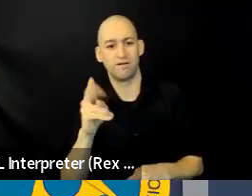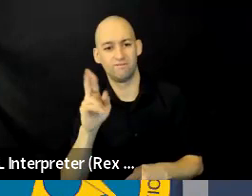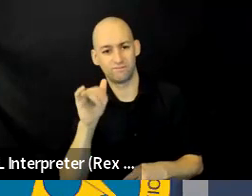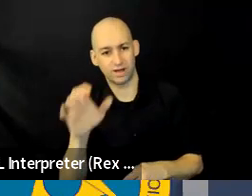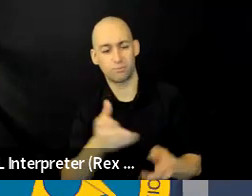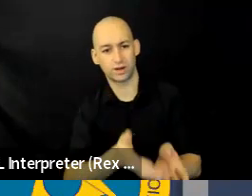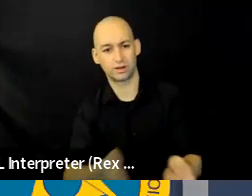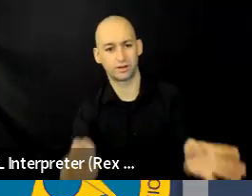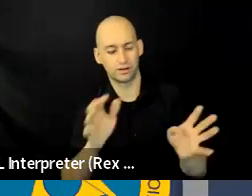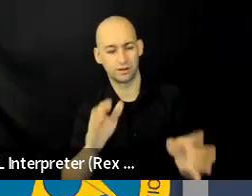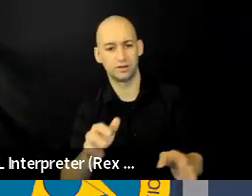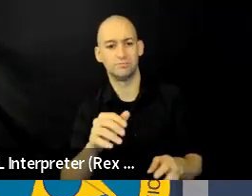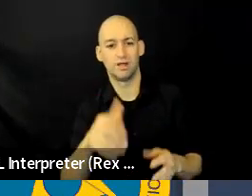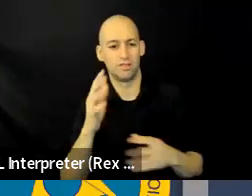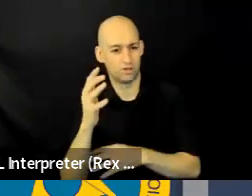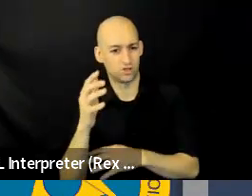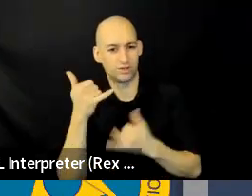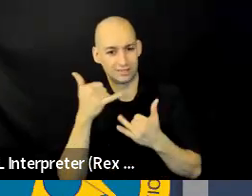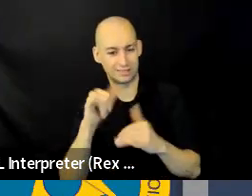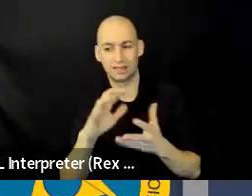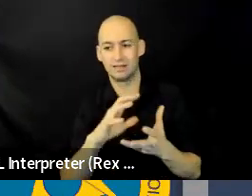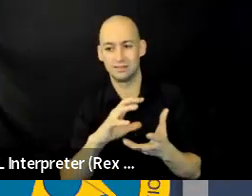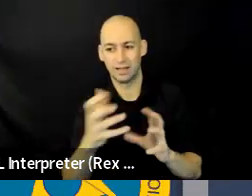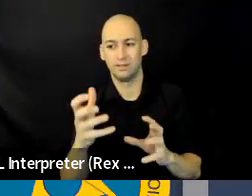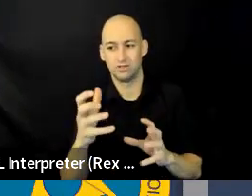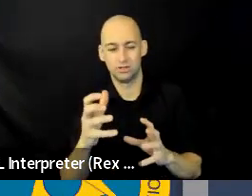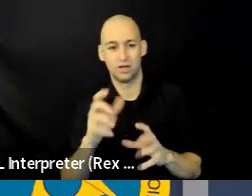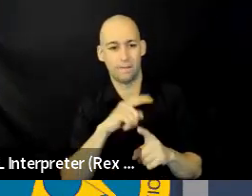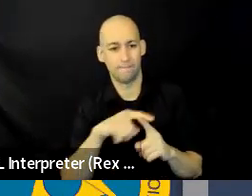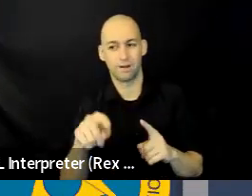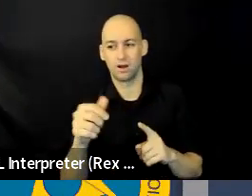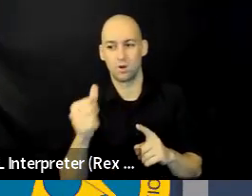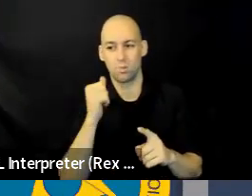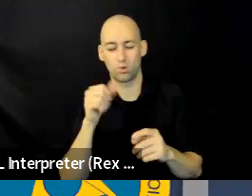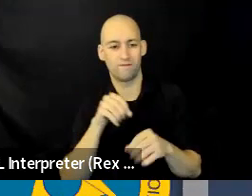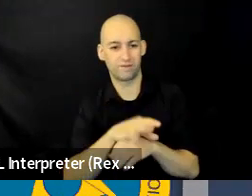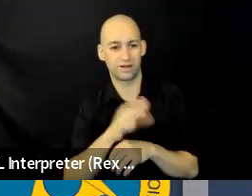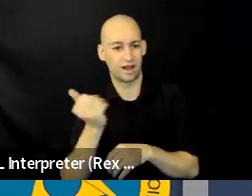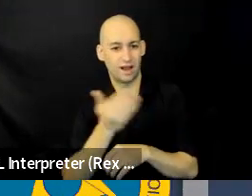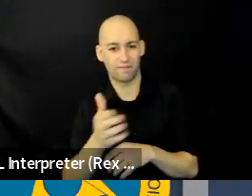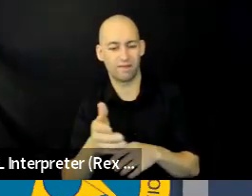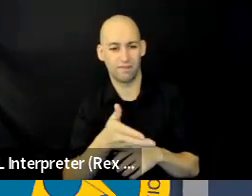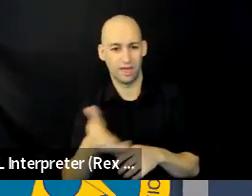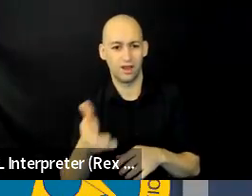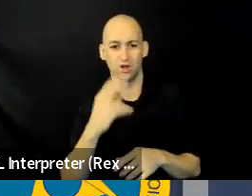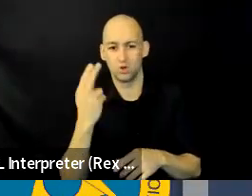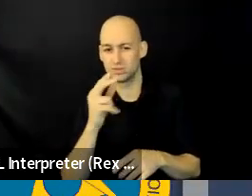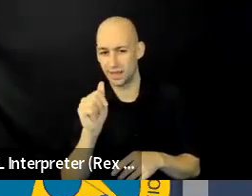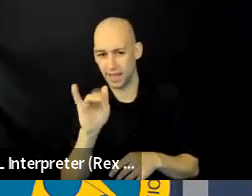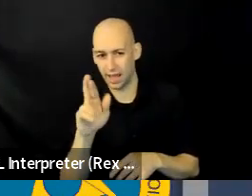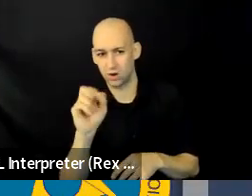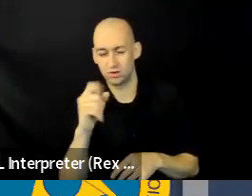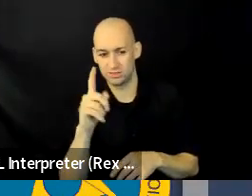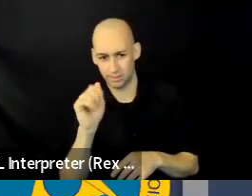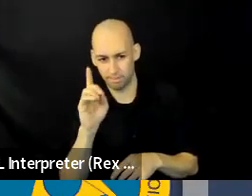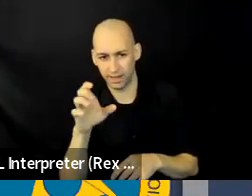problem since. The trees are still doing dandy, by the way. But we're not going to affect any of that. We're going to use air spades from, if I read the